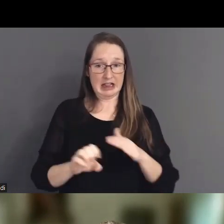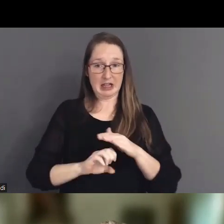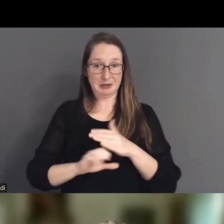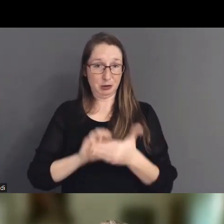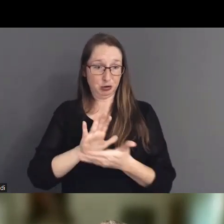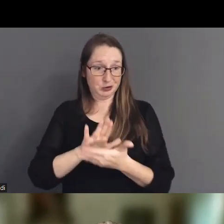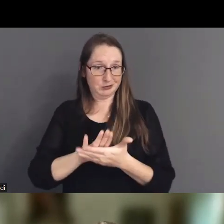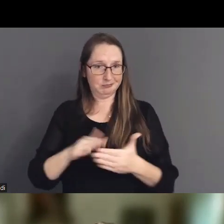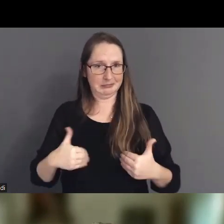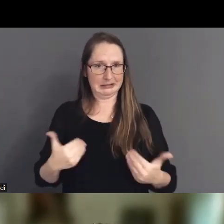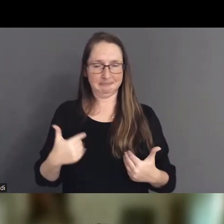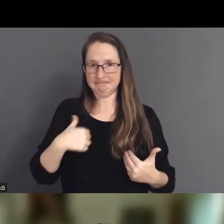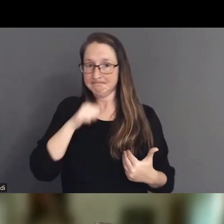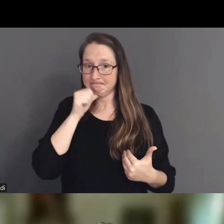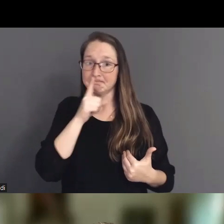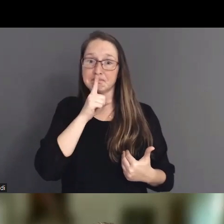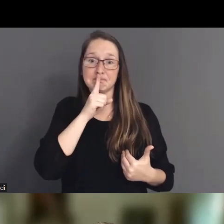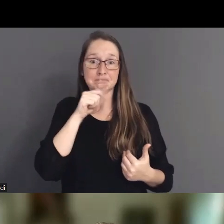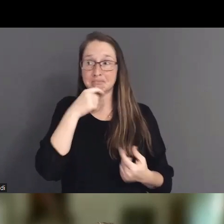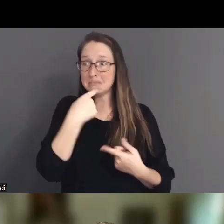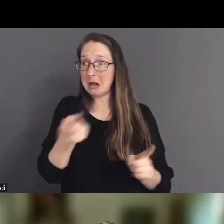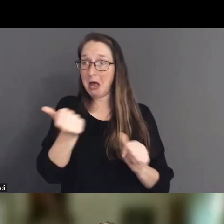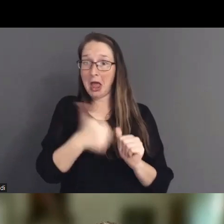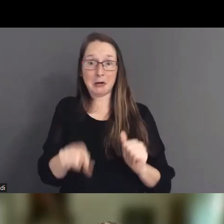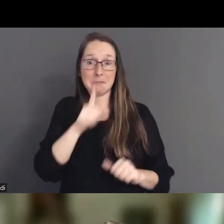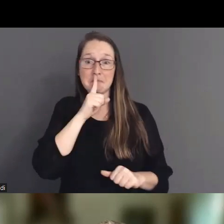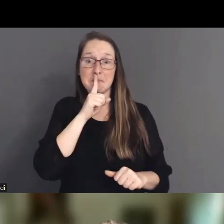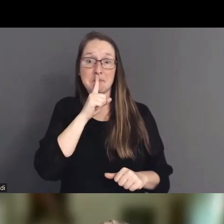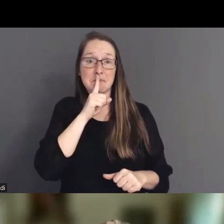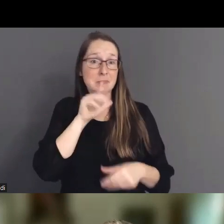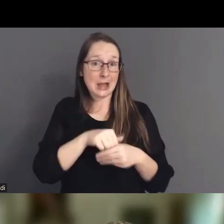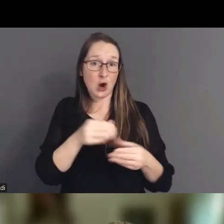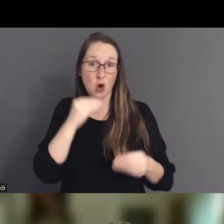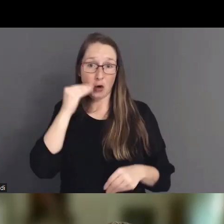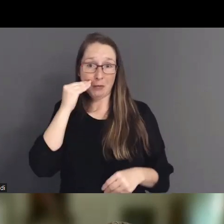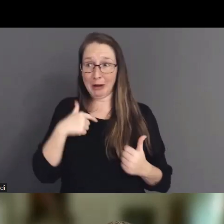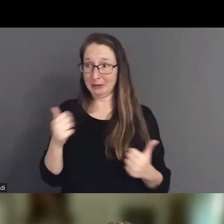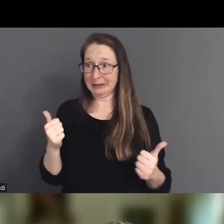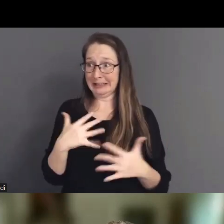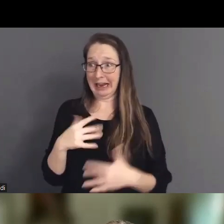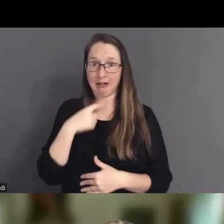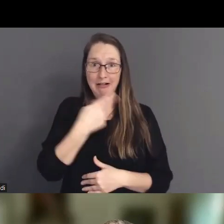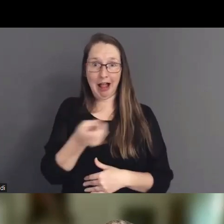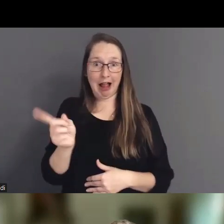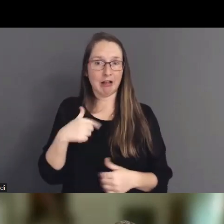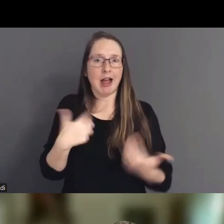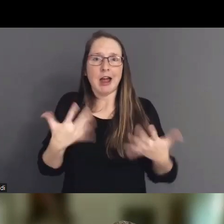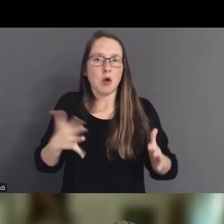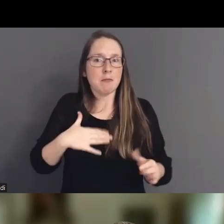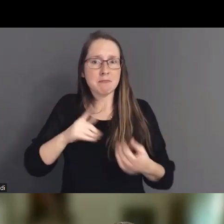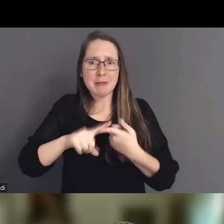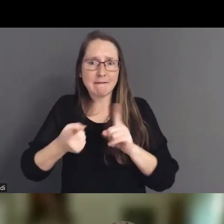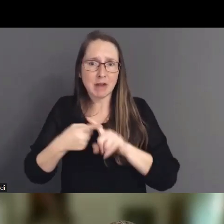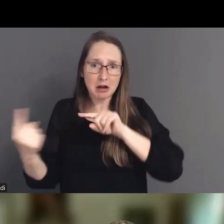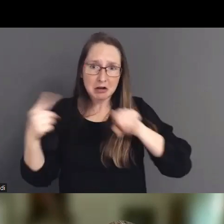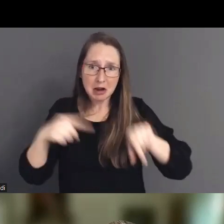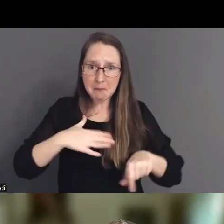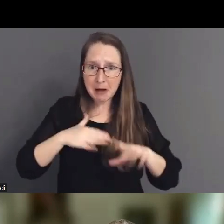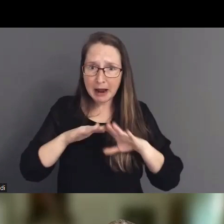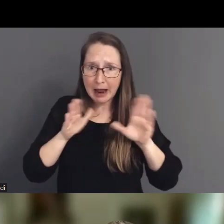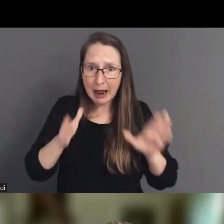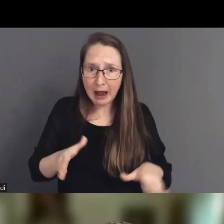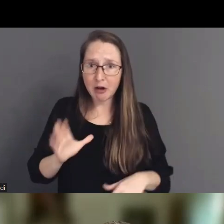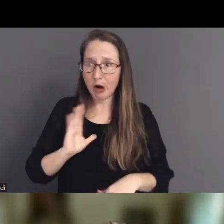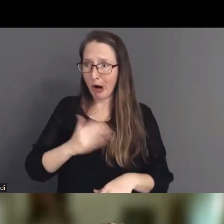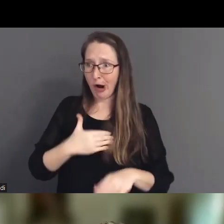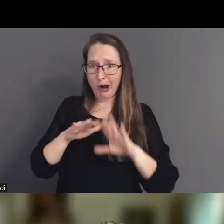school, I did not tell anyone what was going on in our home. I was scared to. I didn't want my friends to come over to my house. Our